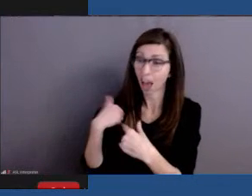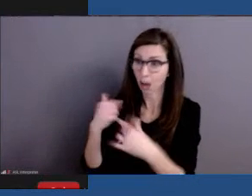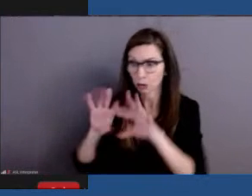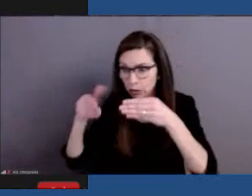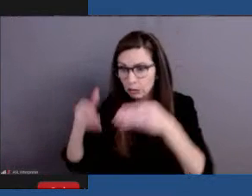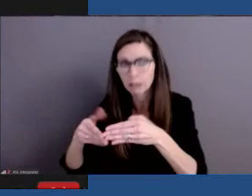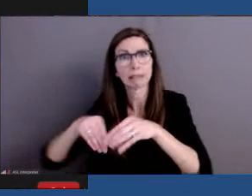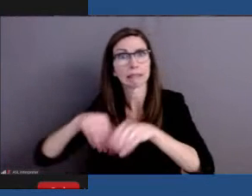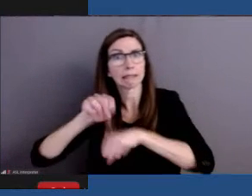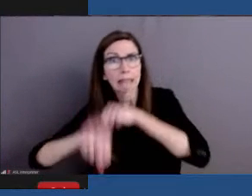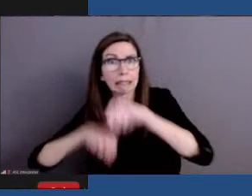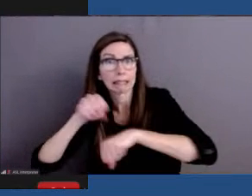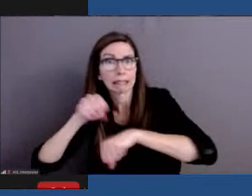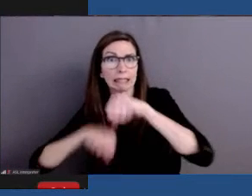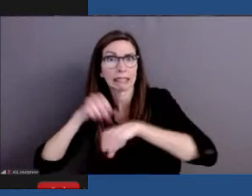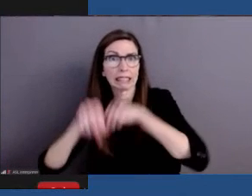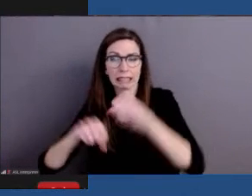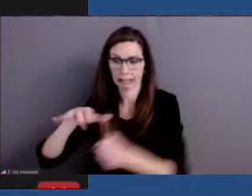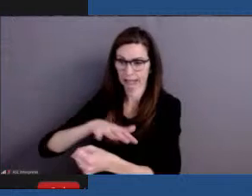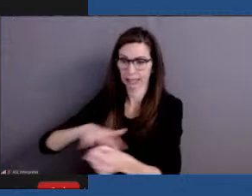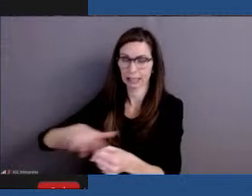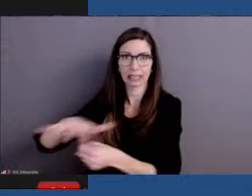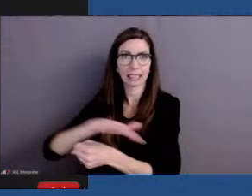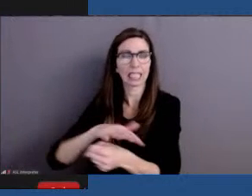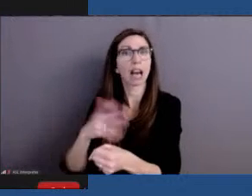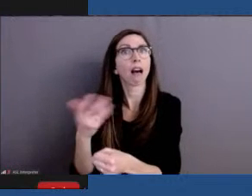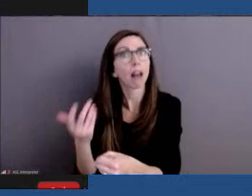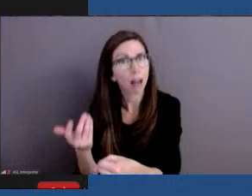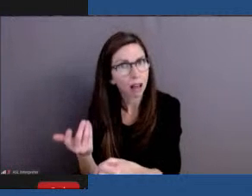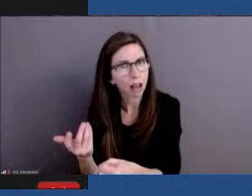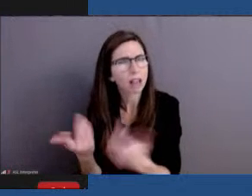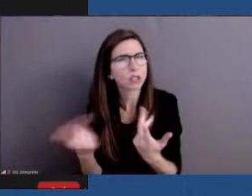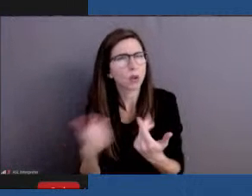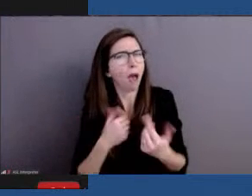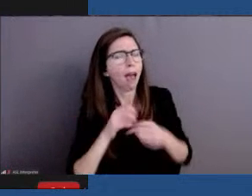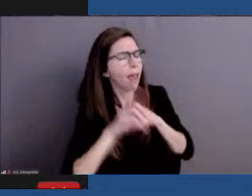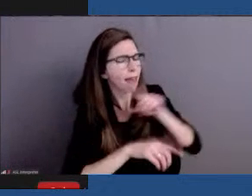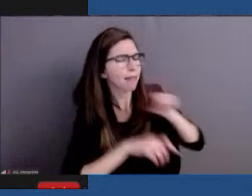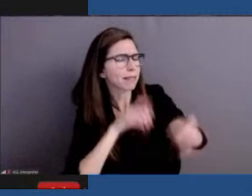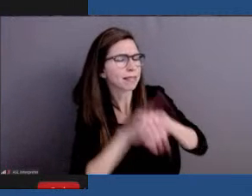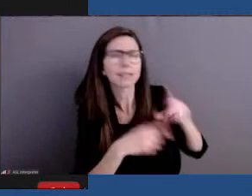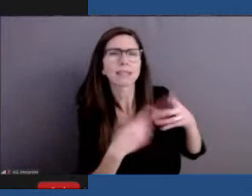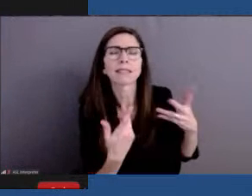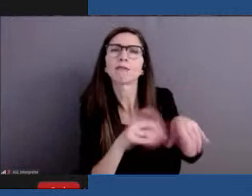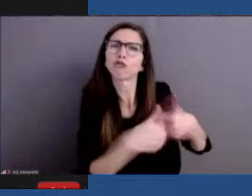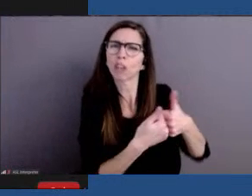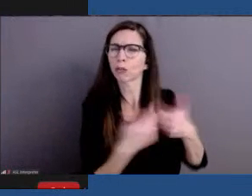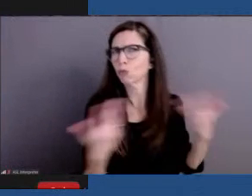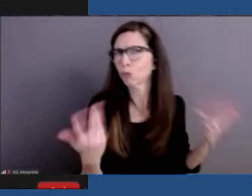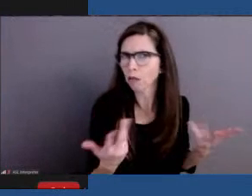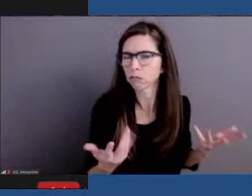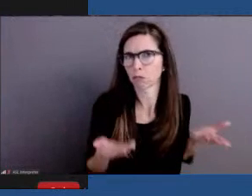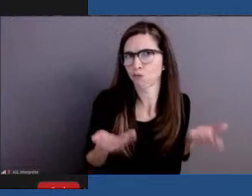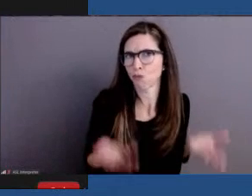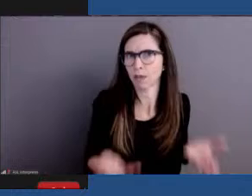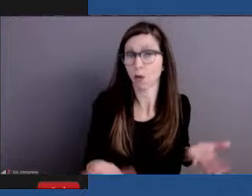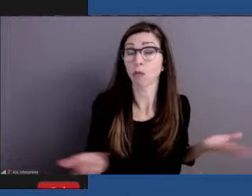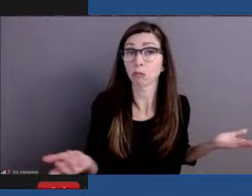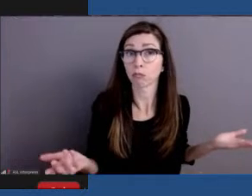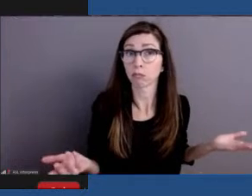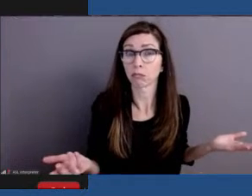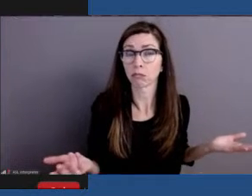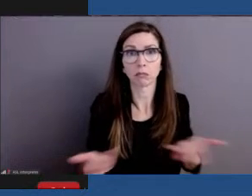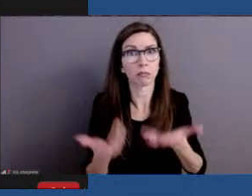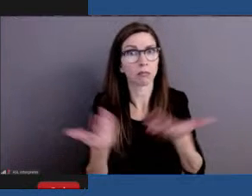what are some of the particular challenges that people with a range of disabilities are currently experiencing as the city